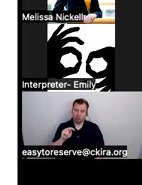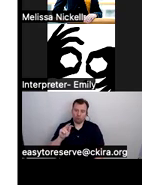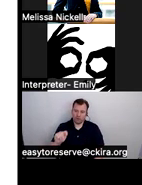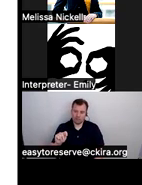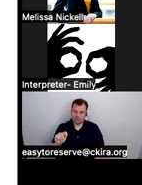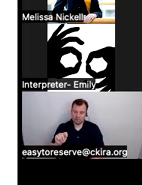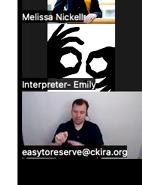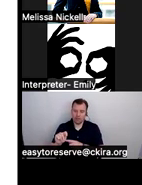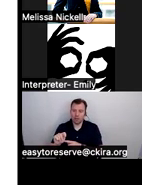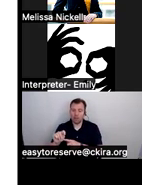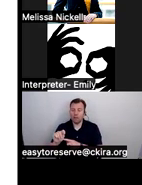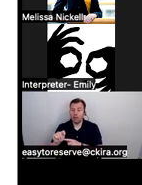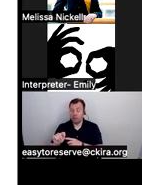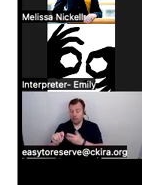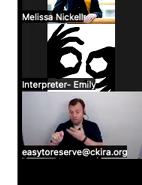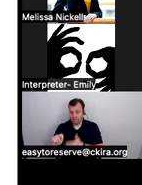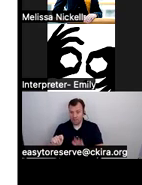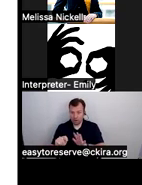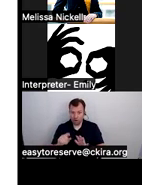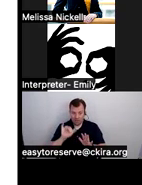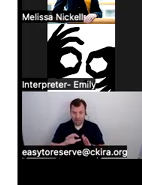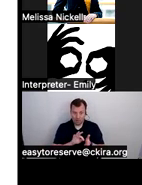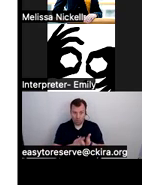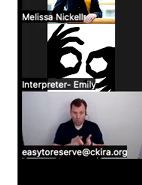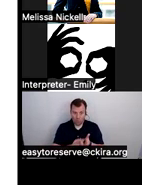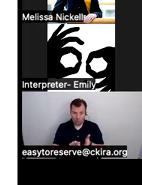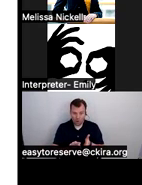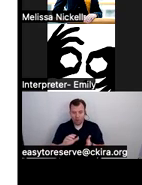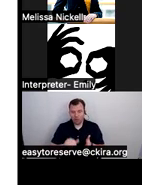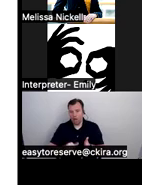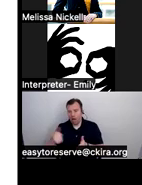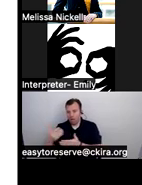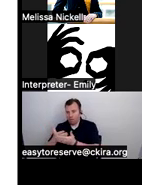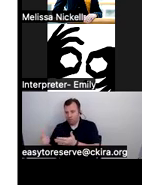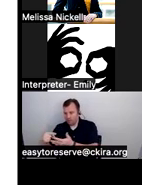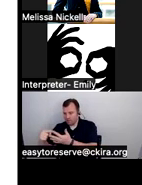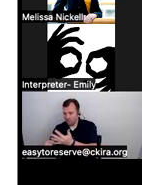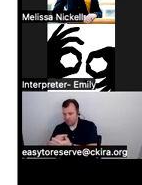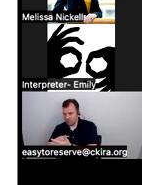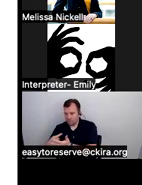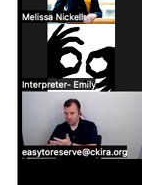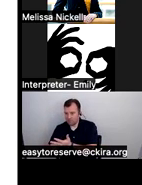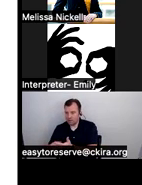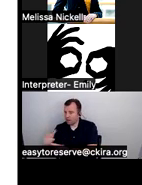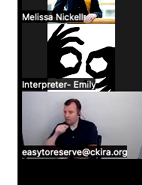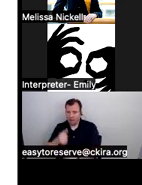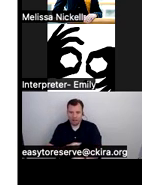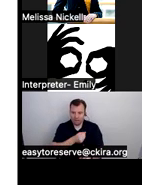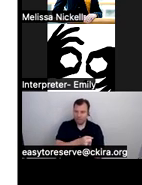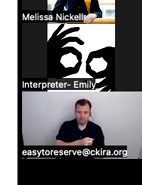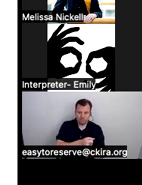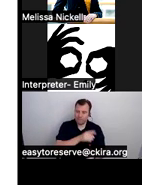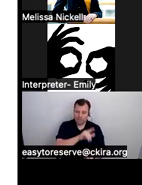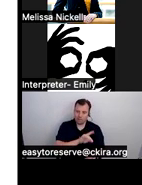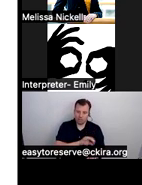scored, there's some other issues that are considered, but these don't play into the actual impact score itself.